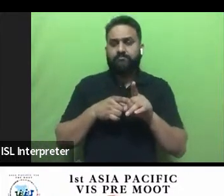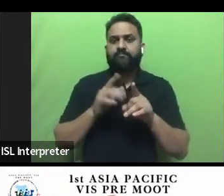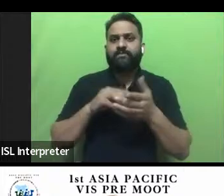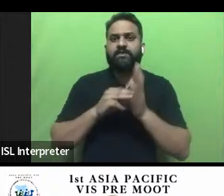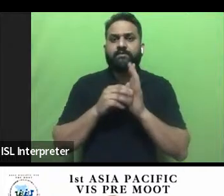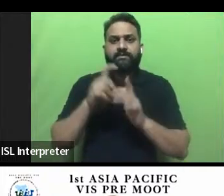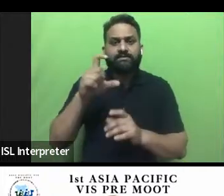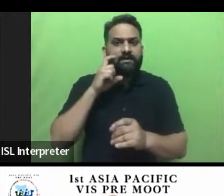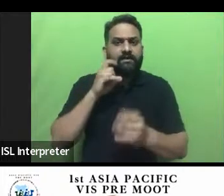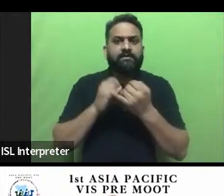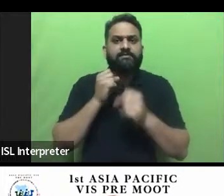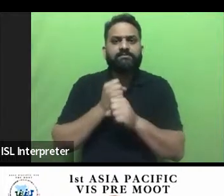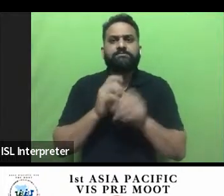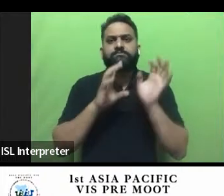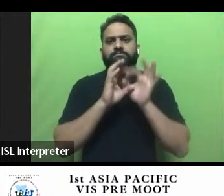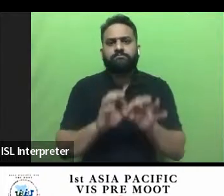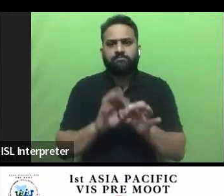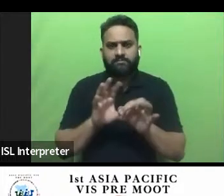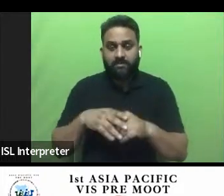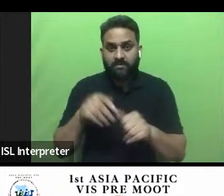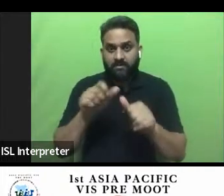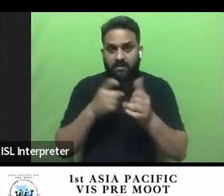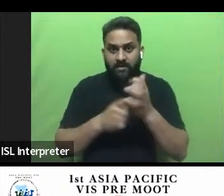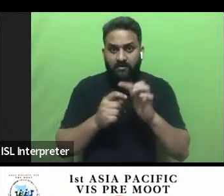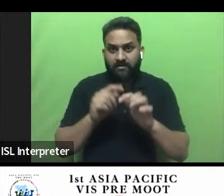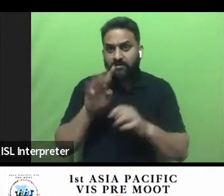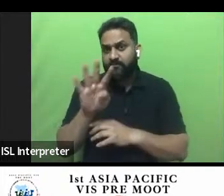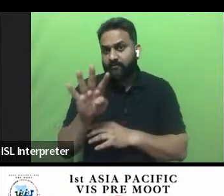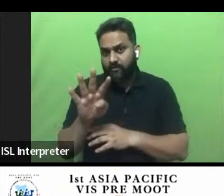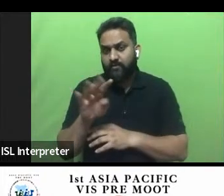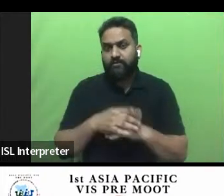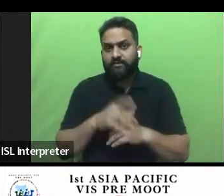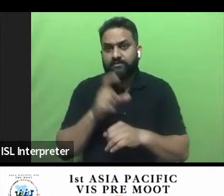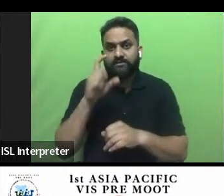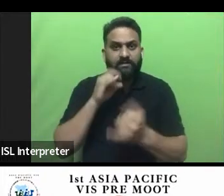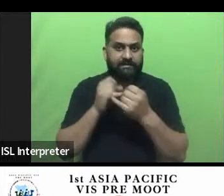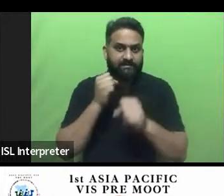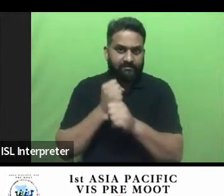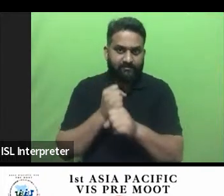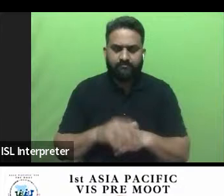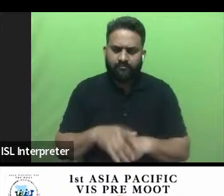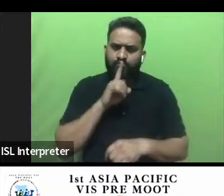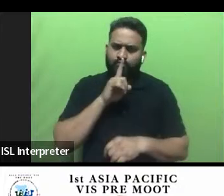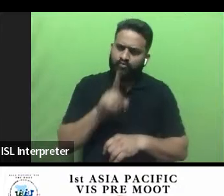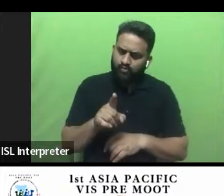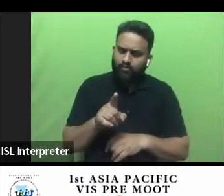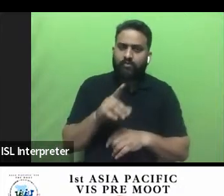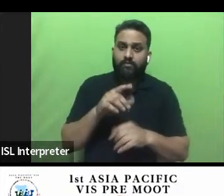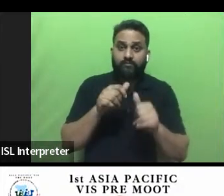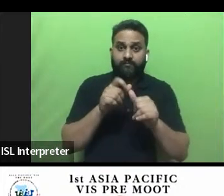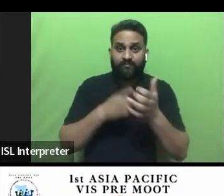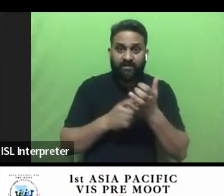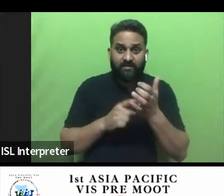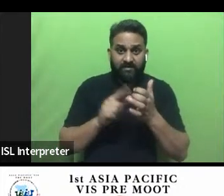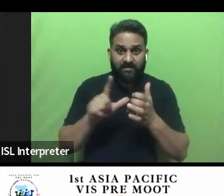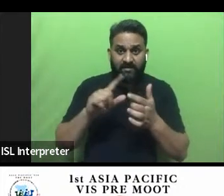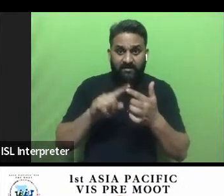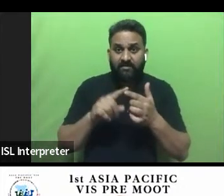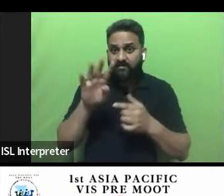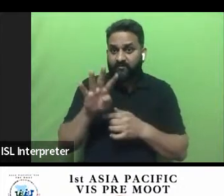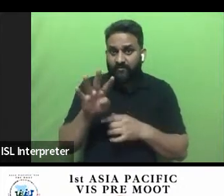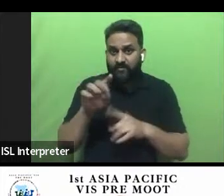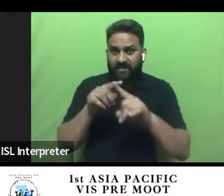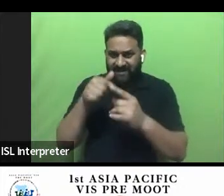CISG under Article 4 of the CISG. While it is true that Article 4, the list provided in Article